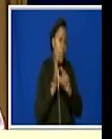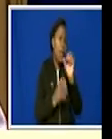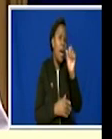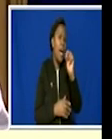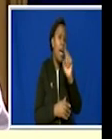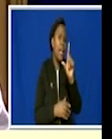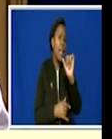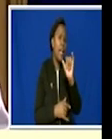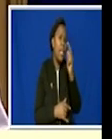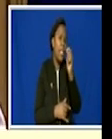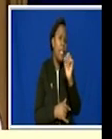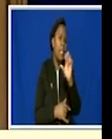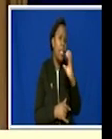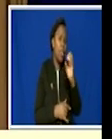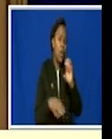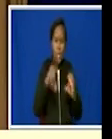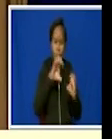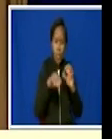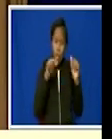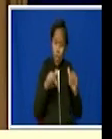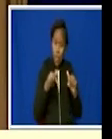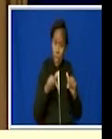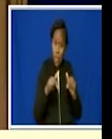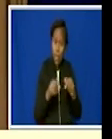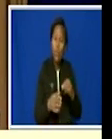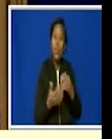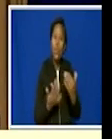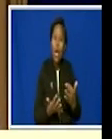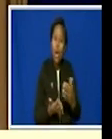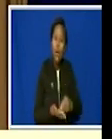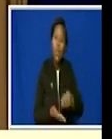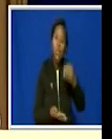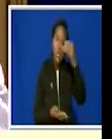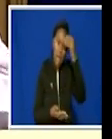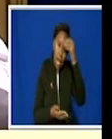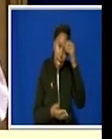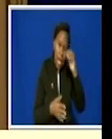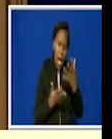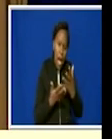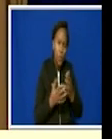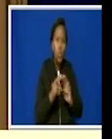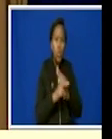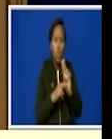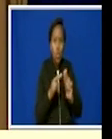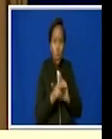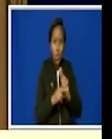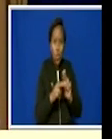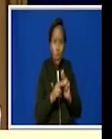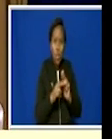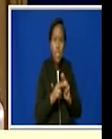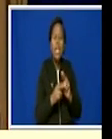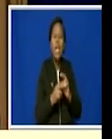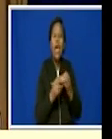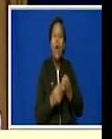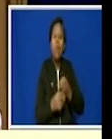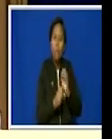Analytical Chemistry. In today's episode, we are going to learn how to use the